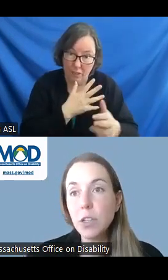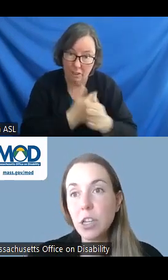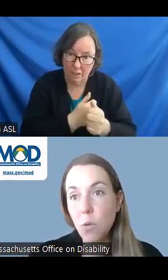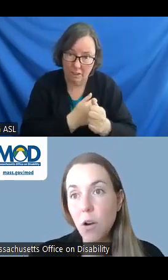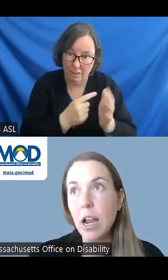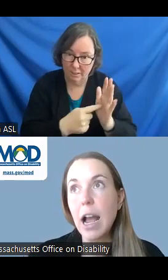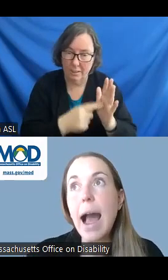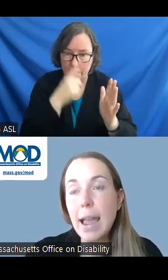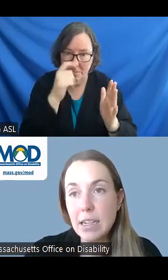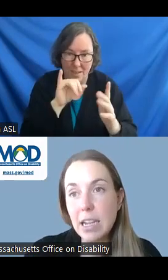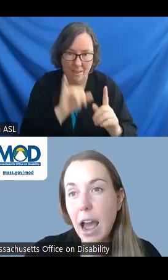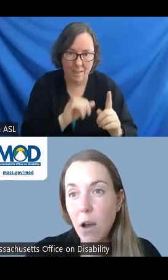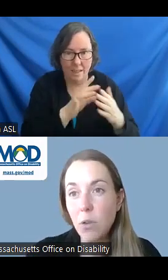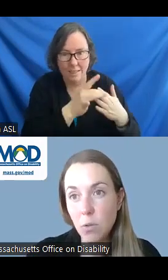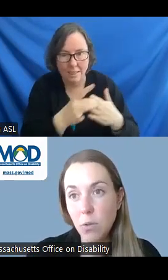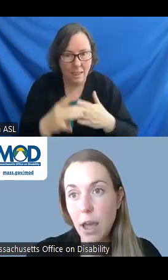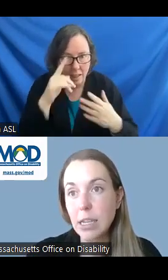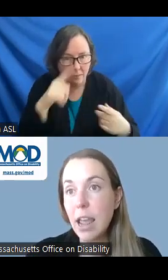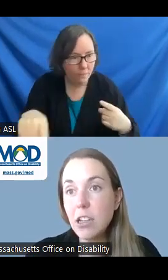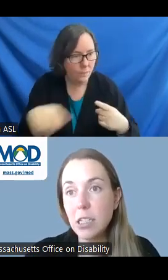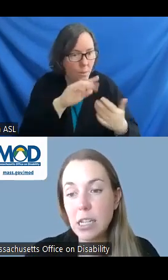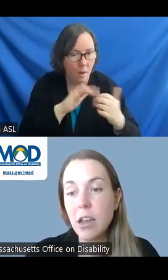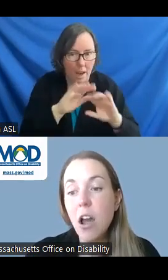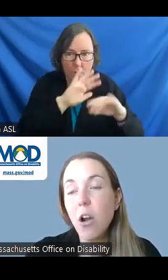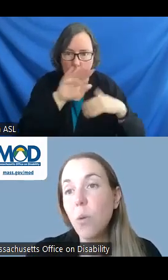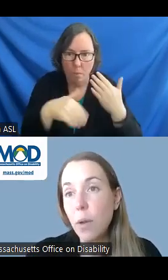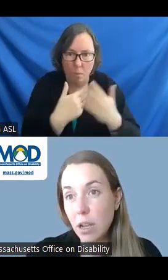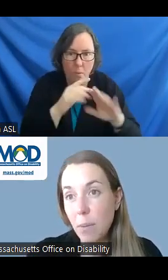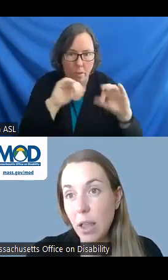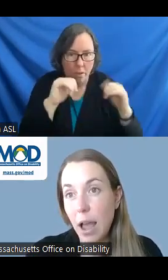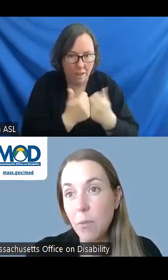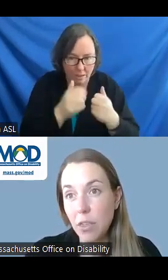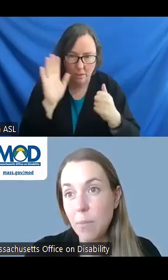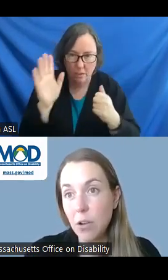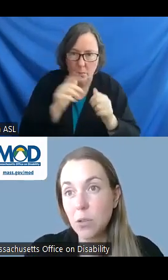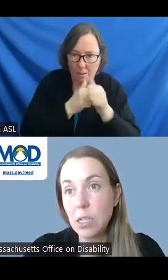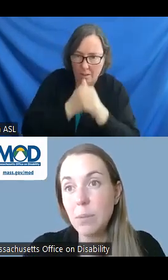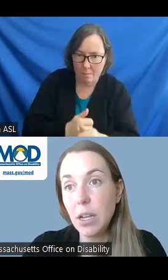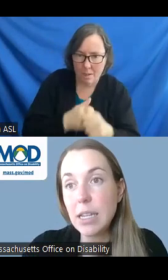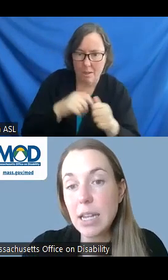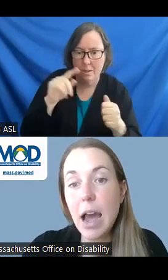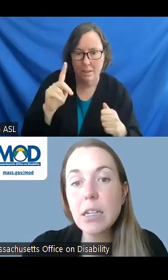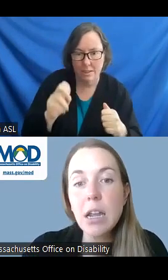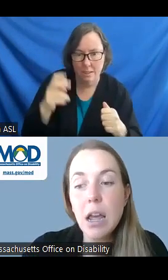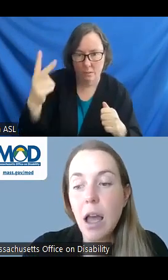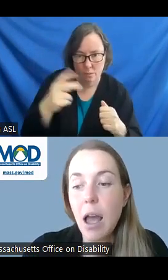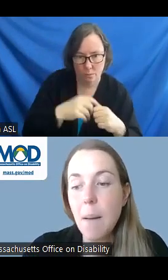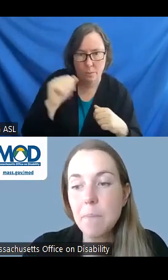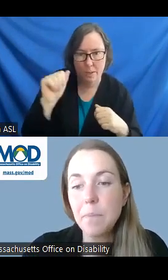that's really your guide to how you as an agency are going to comply with the Americans with Disabilities